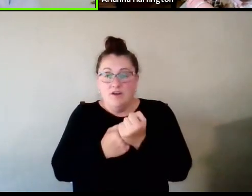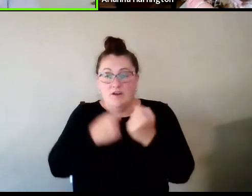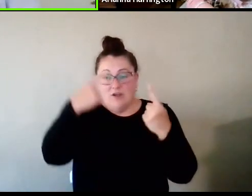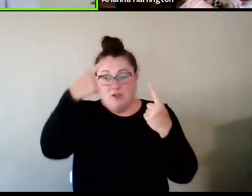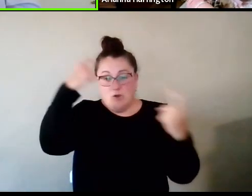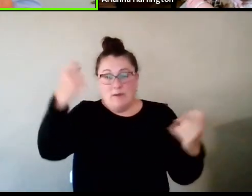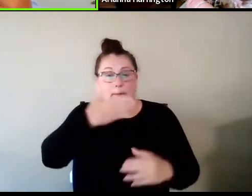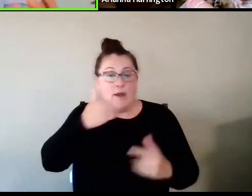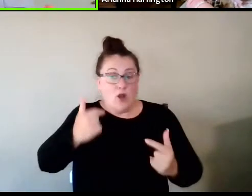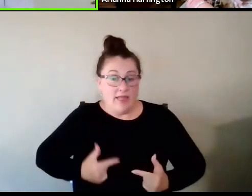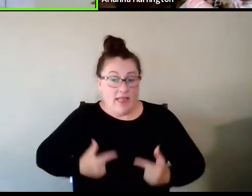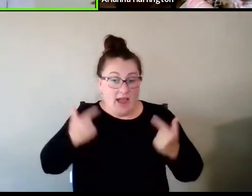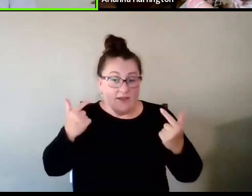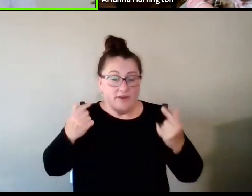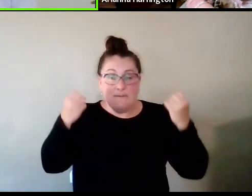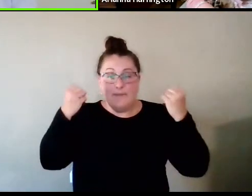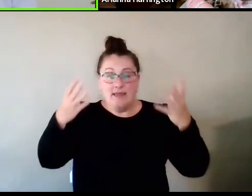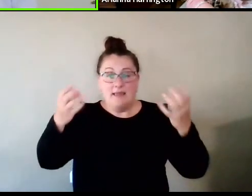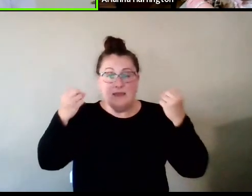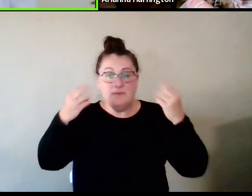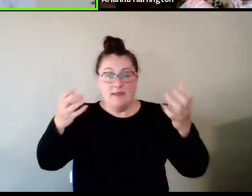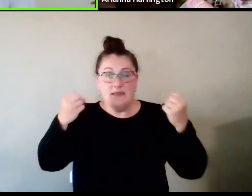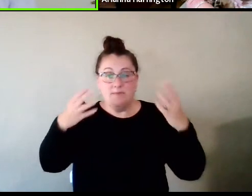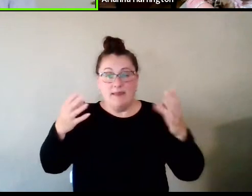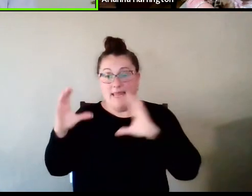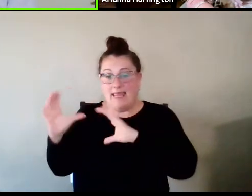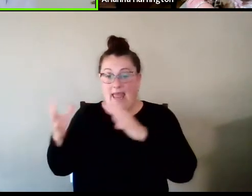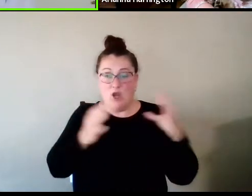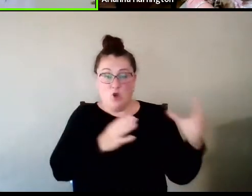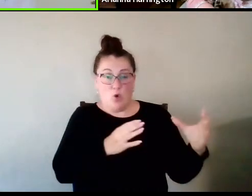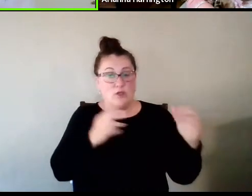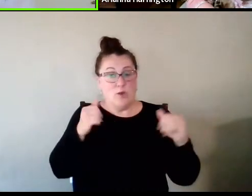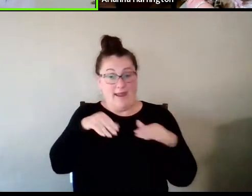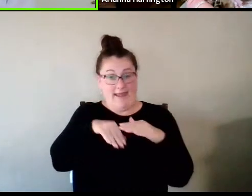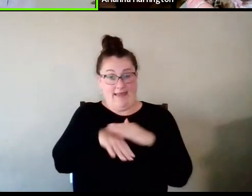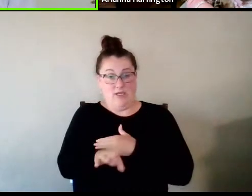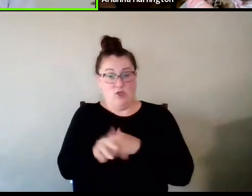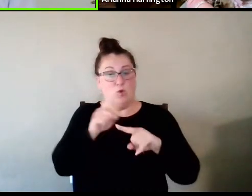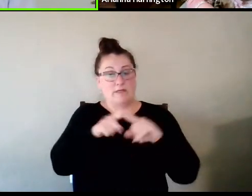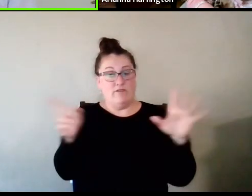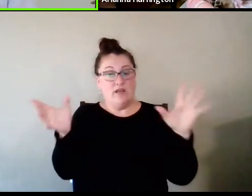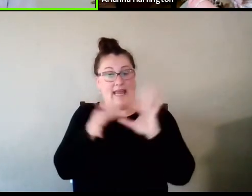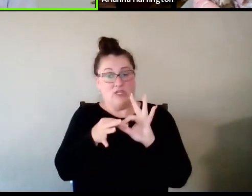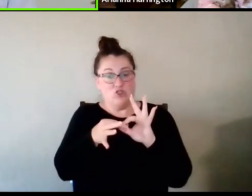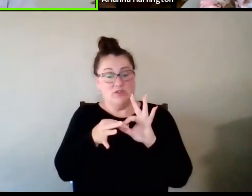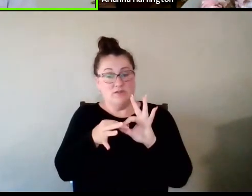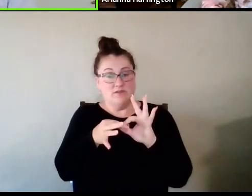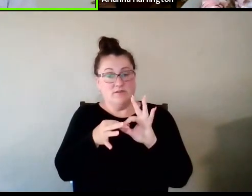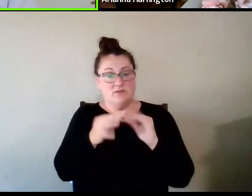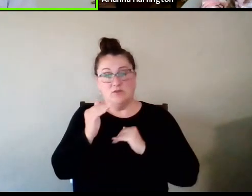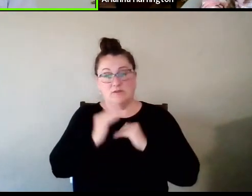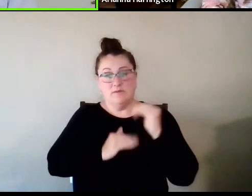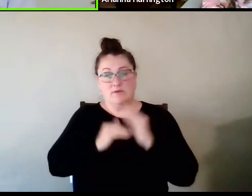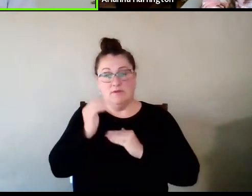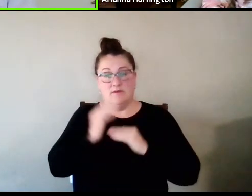life, there's many, many product categories you can get into and a different connection you can build